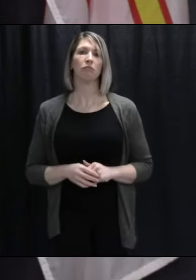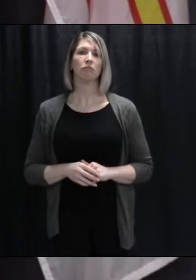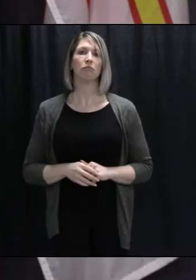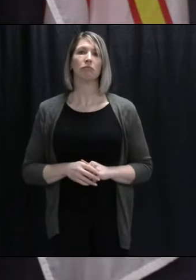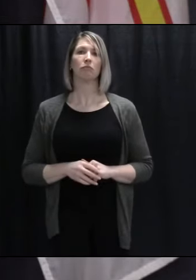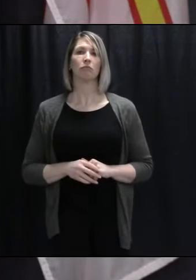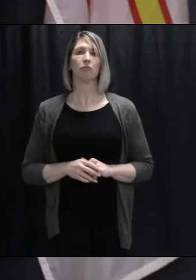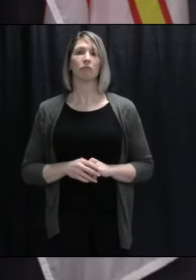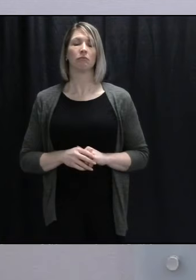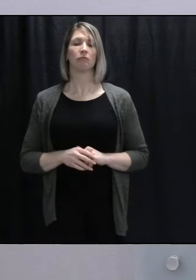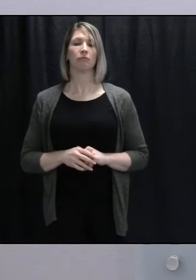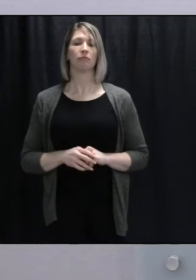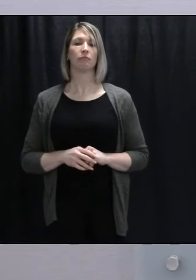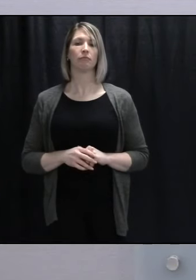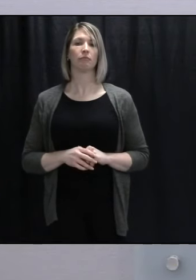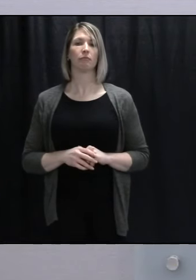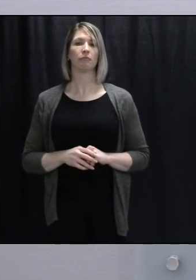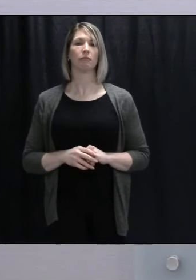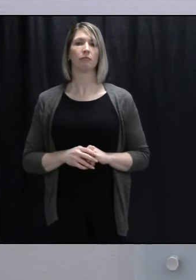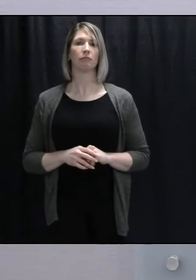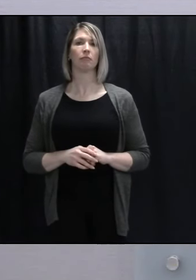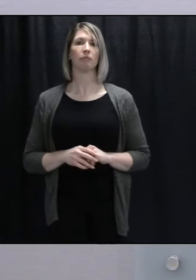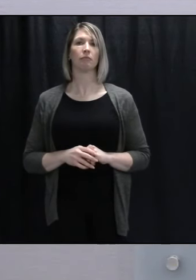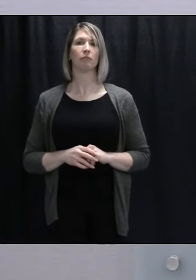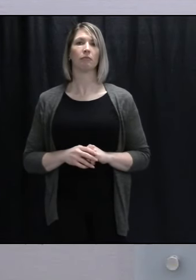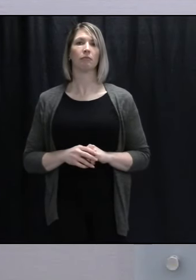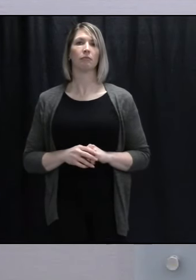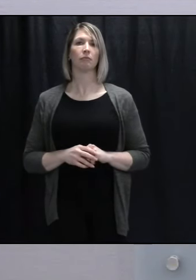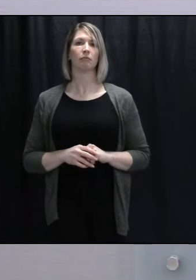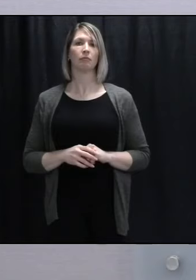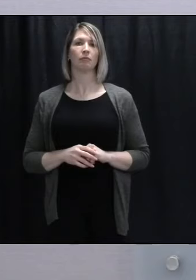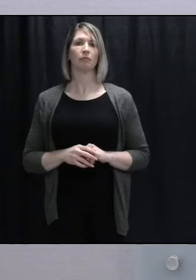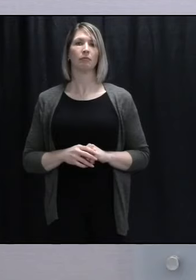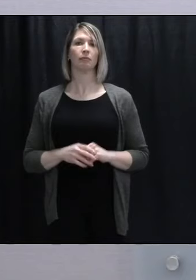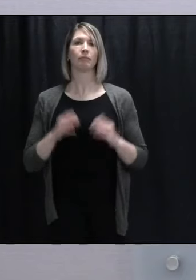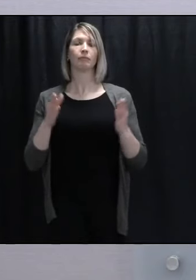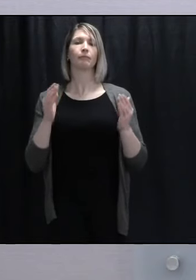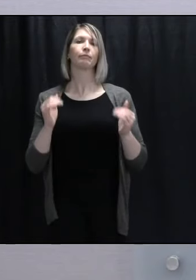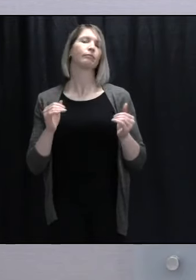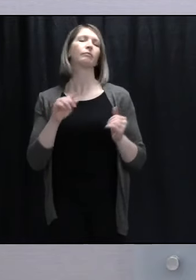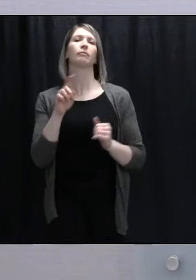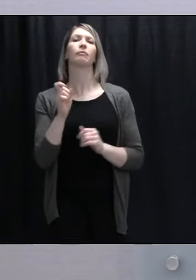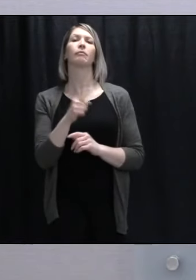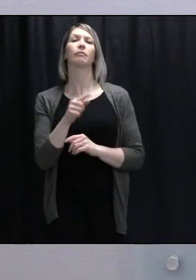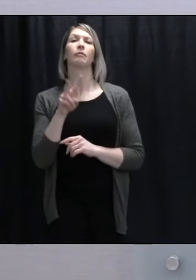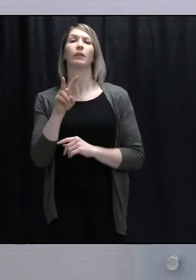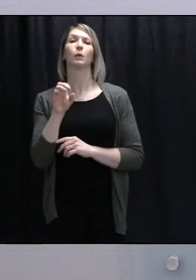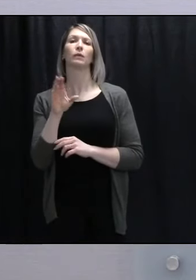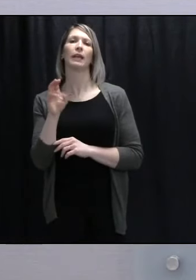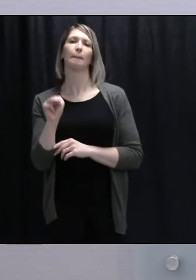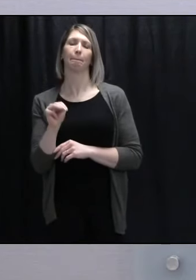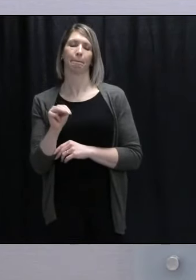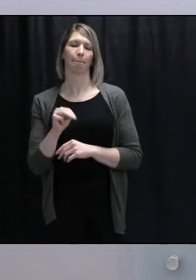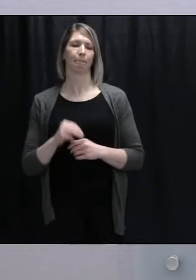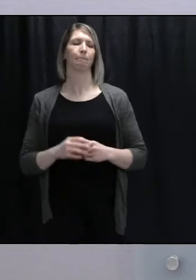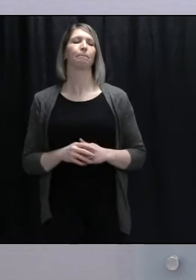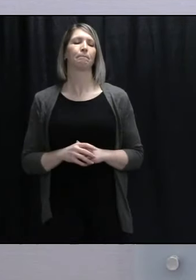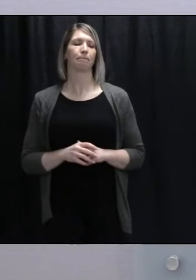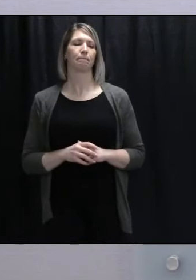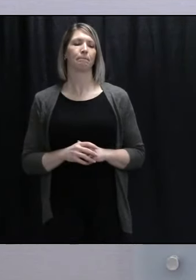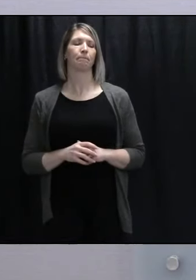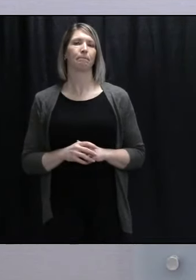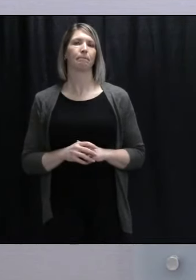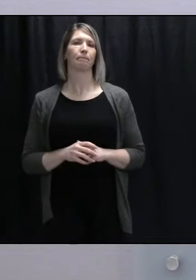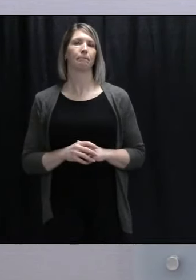Thank you. The next question is from Tyler Dunn from VOCM. Please go ahead. Thank you. Why